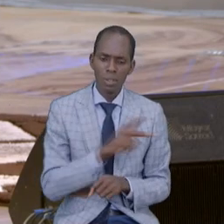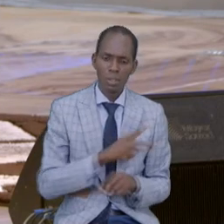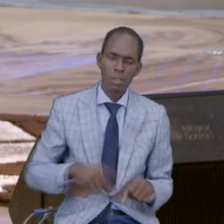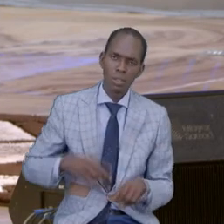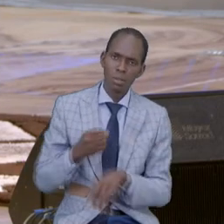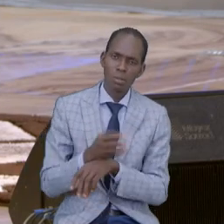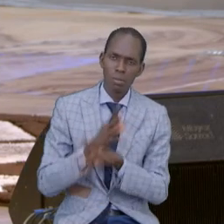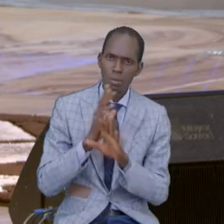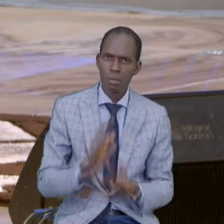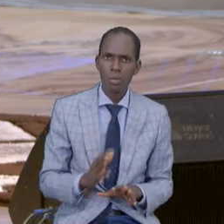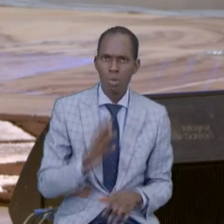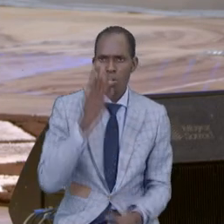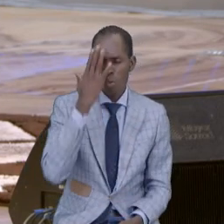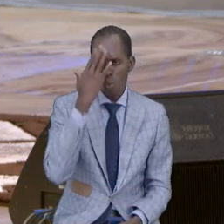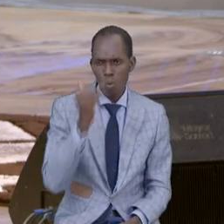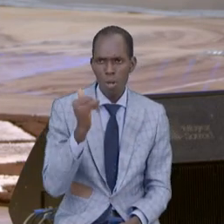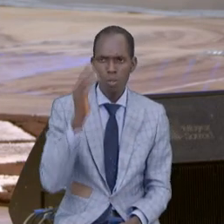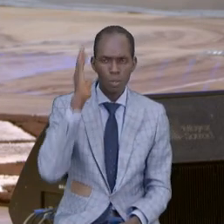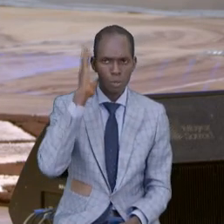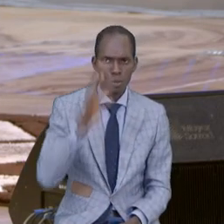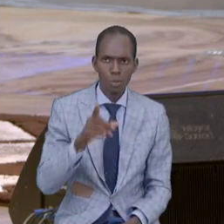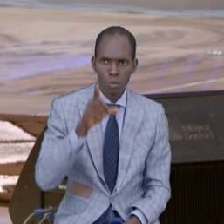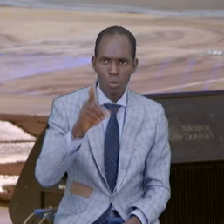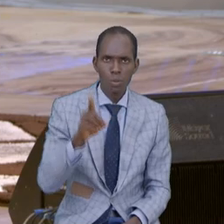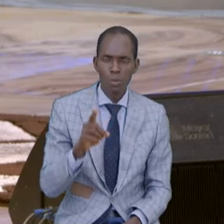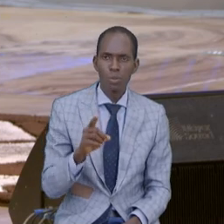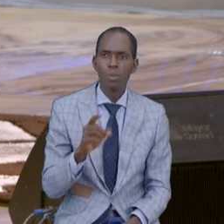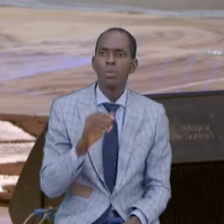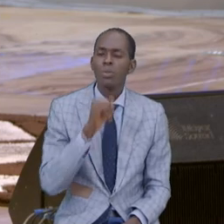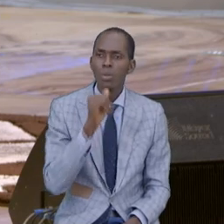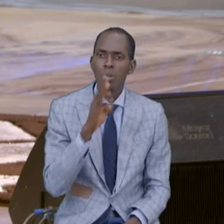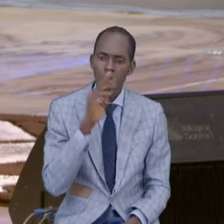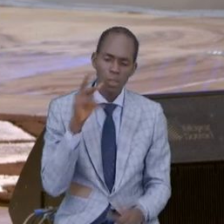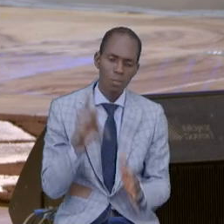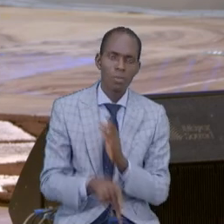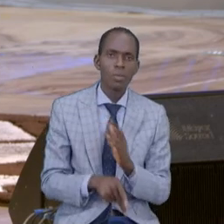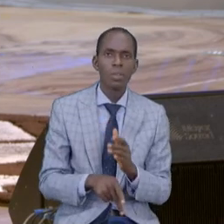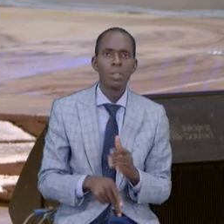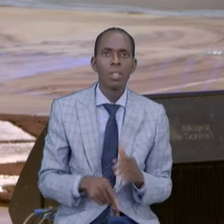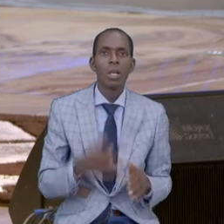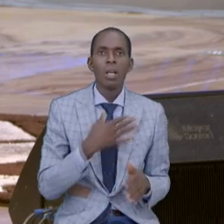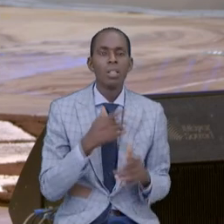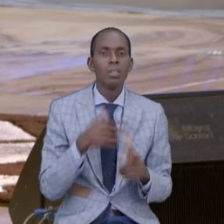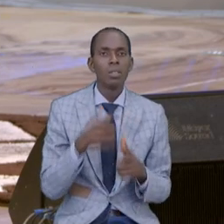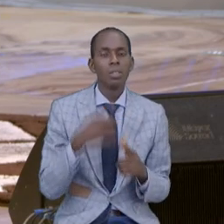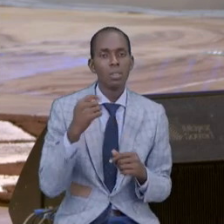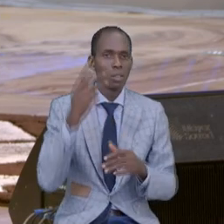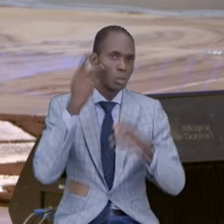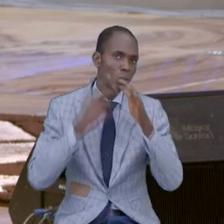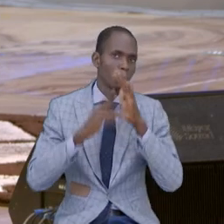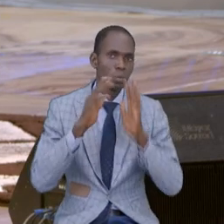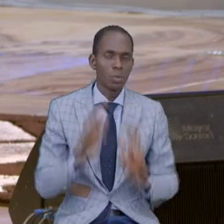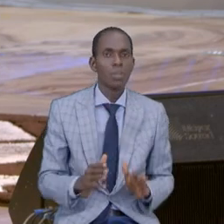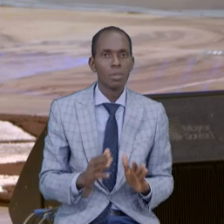Forbear. Why shouldest thou be smitten? Then the prophet